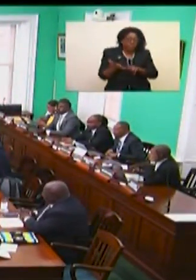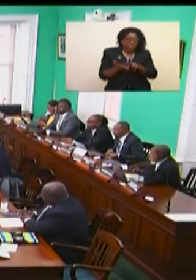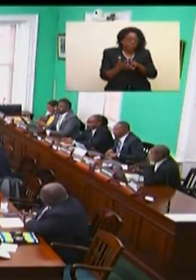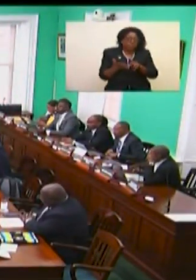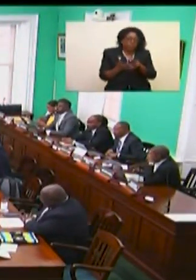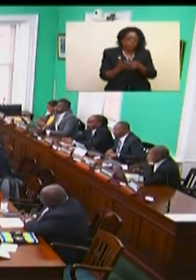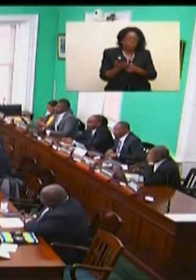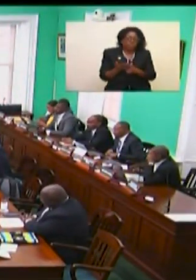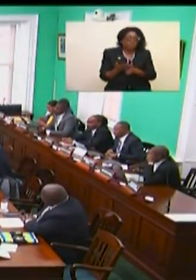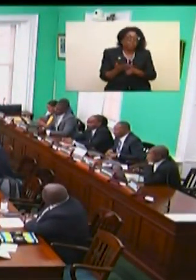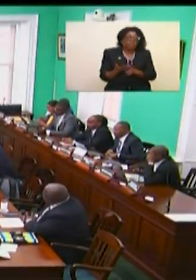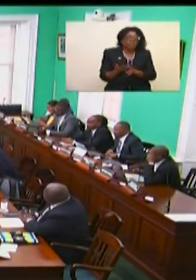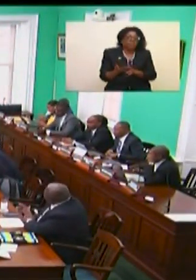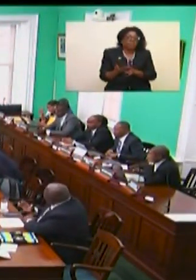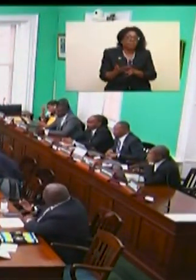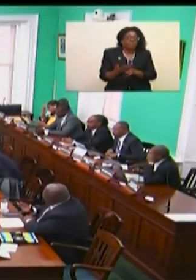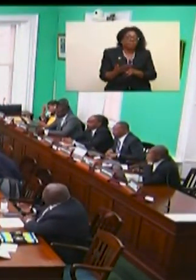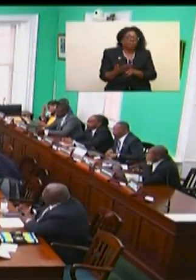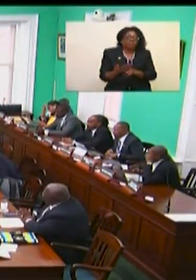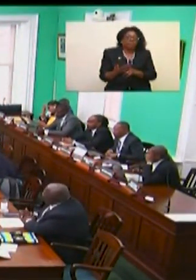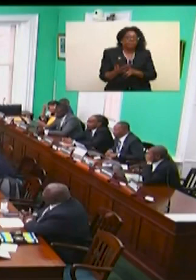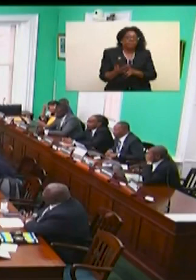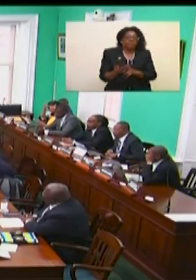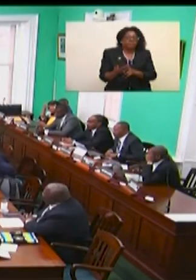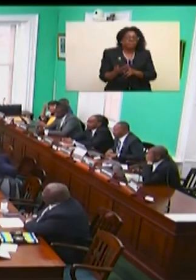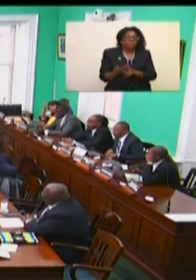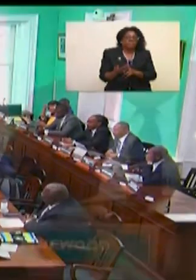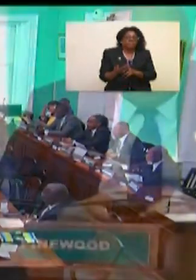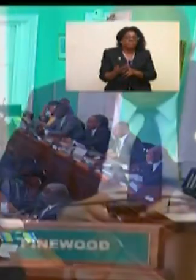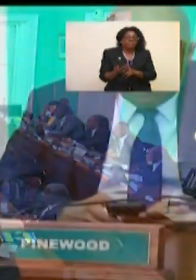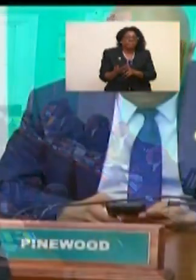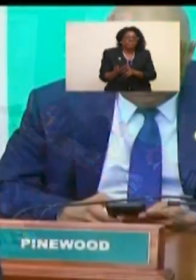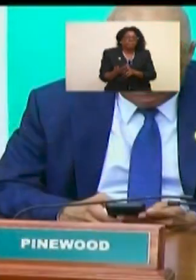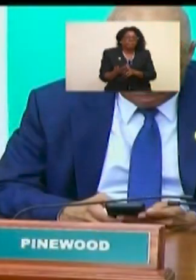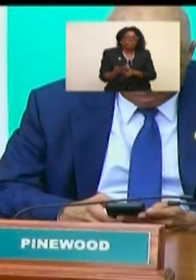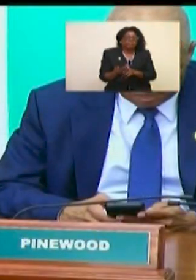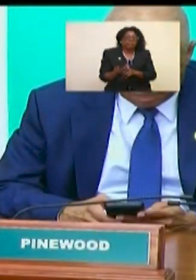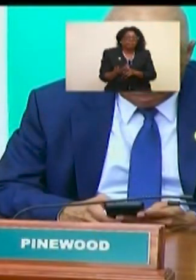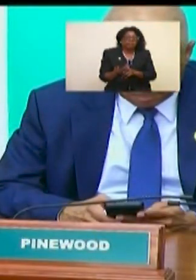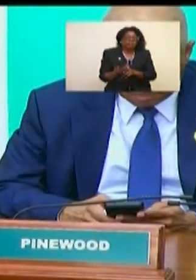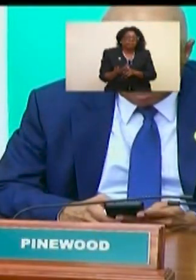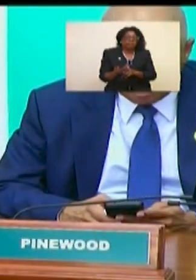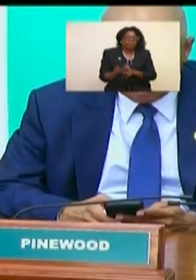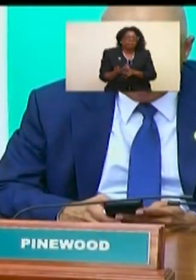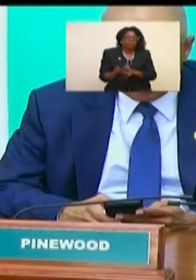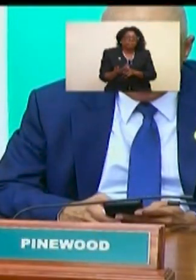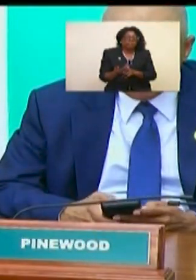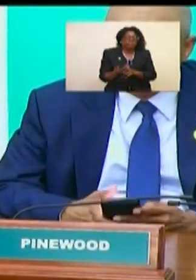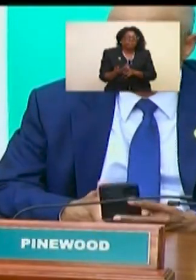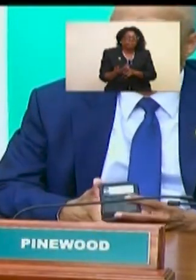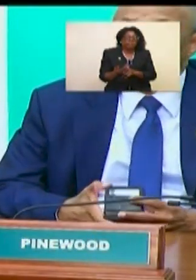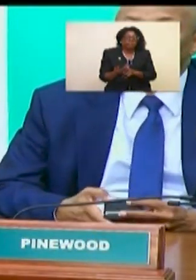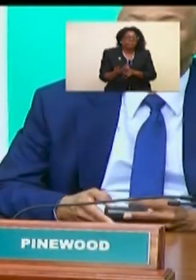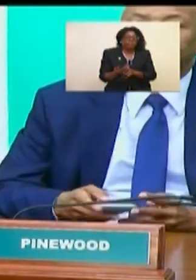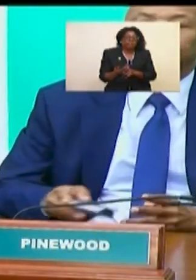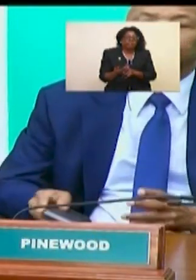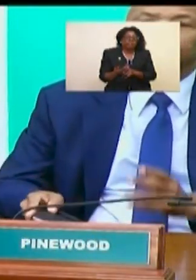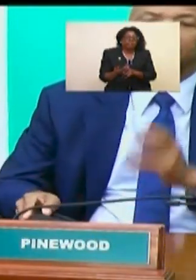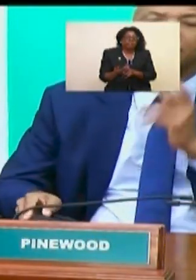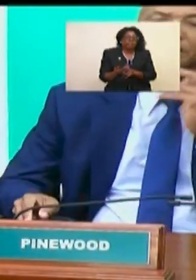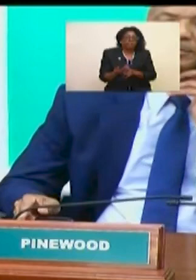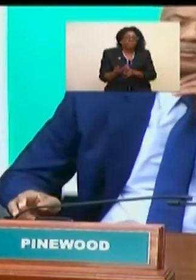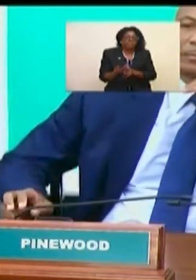to read the report, man. Let me just read it. No, you went through it. No, you excluded it. I don't remember. First of all,